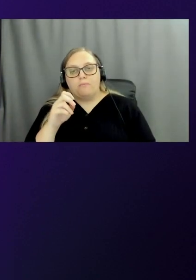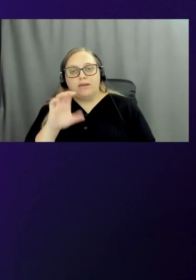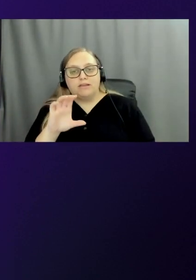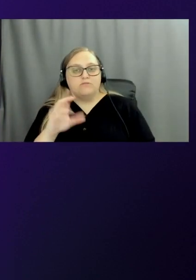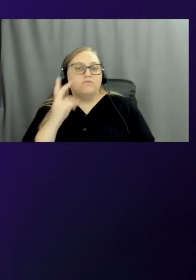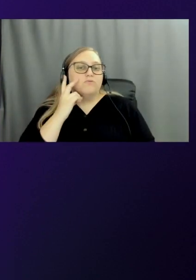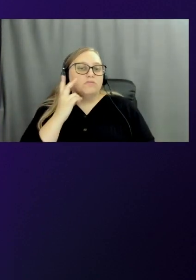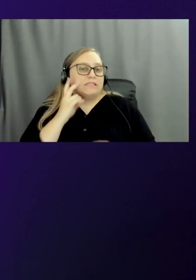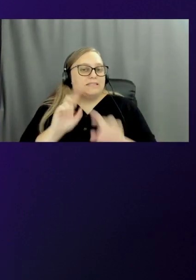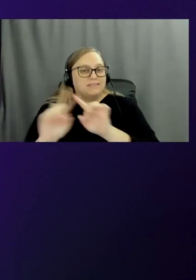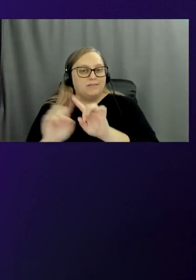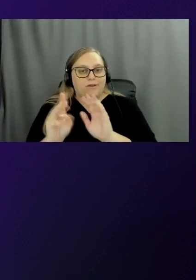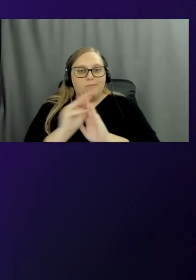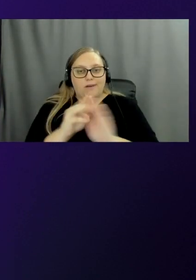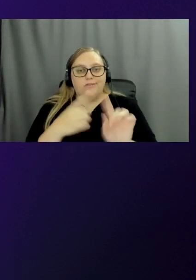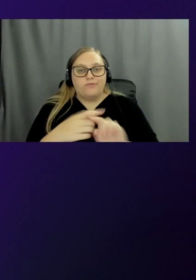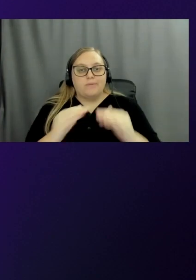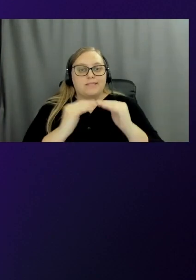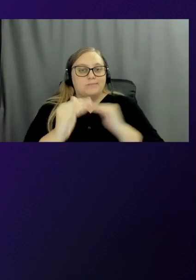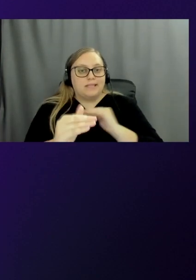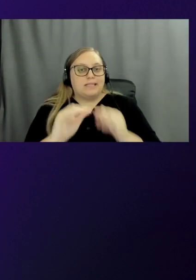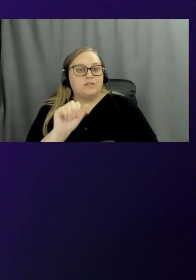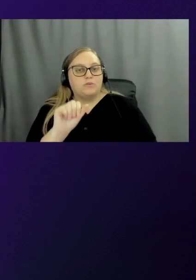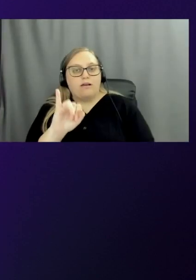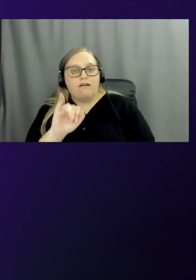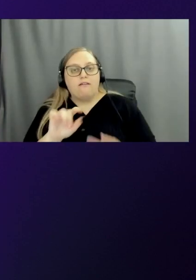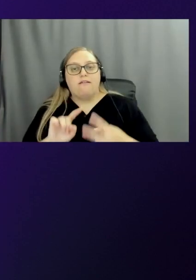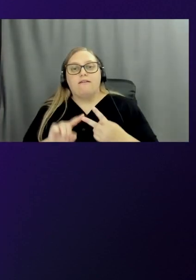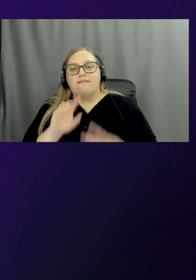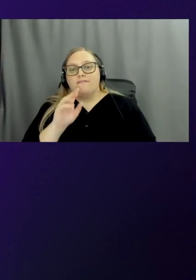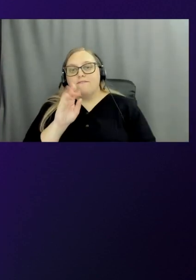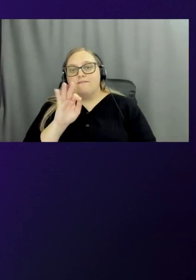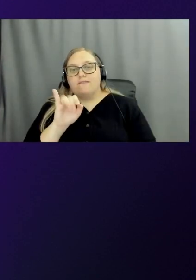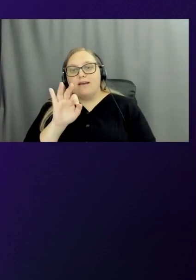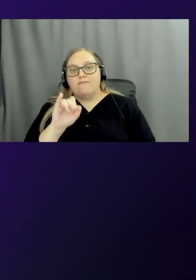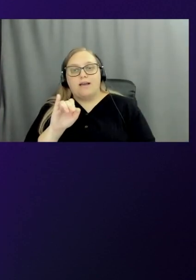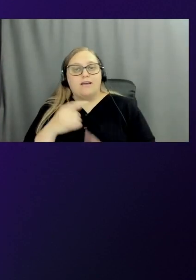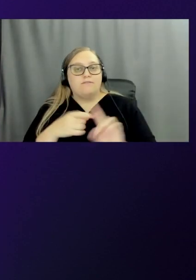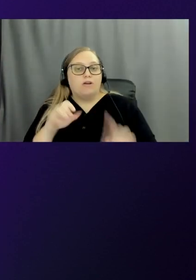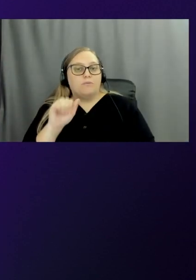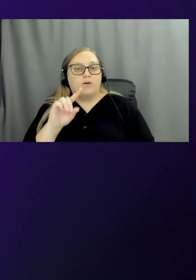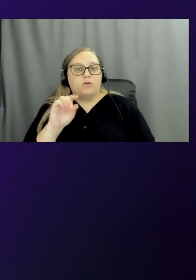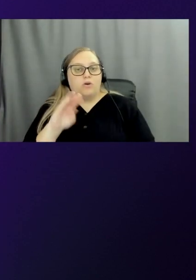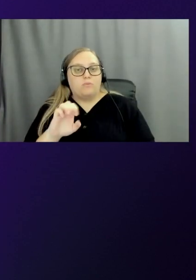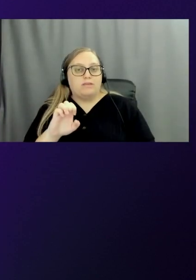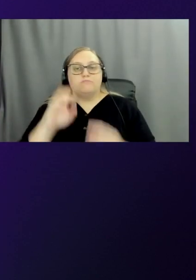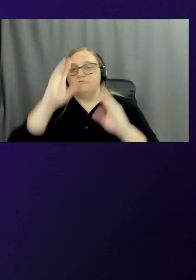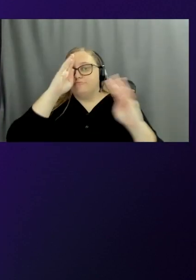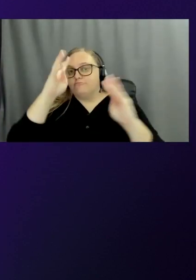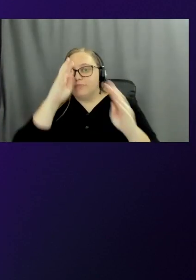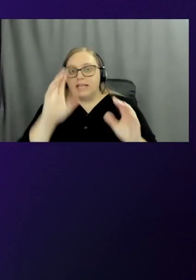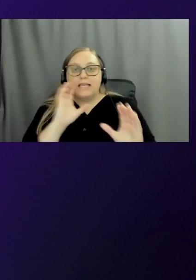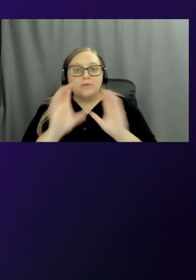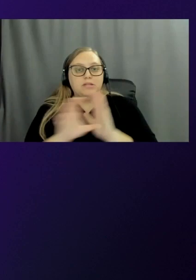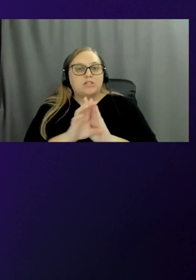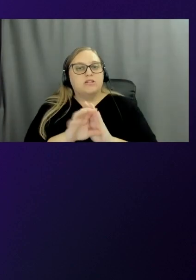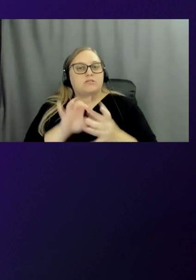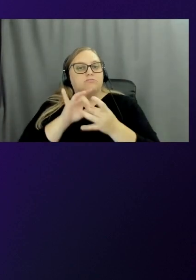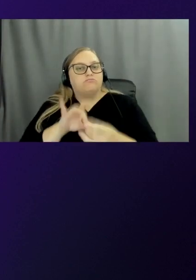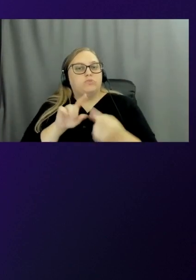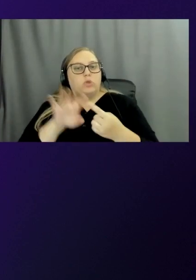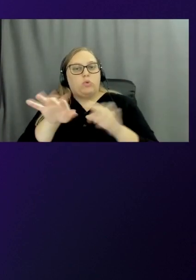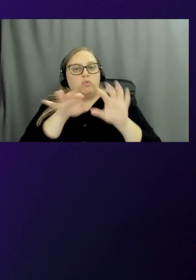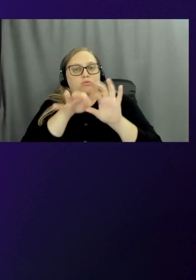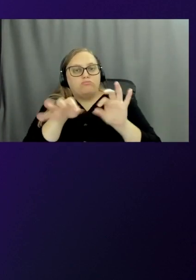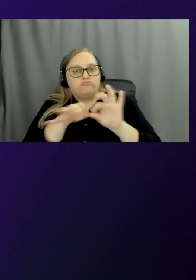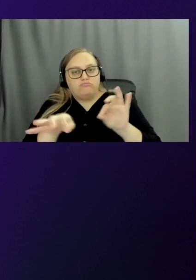from Stability.ai or Firefly from Adobe, which generate really beautiful images based on a text prompt. Or even